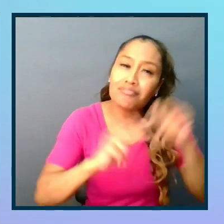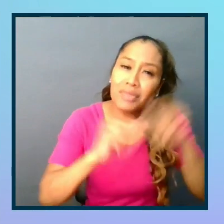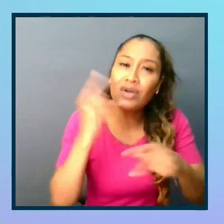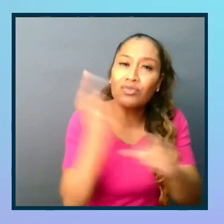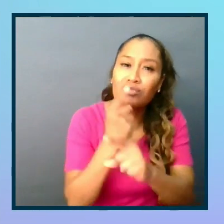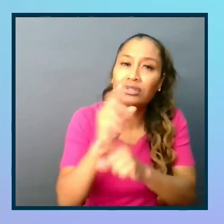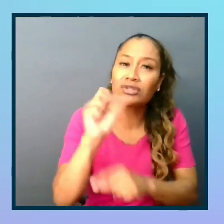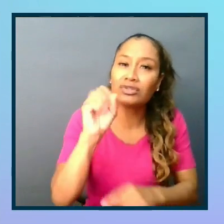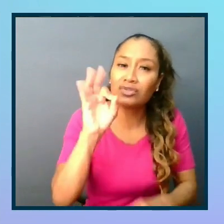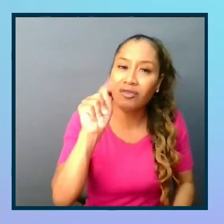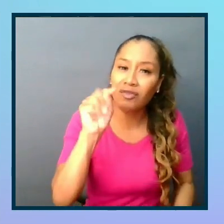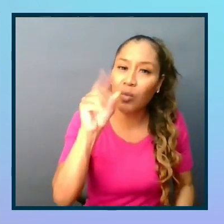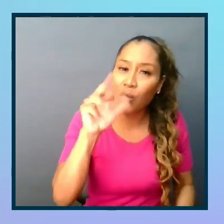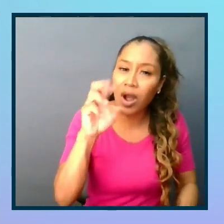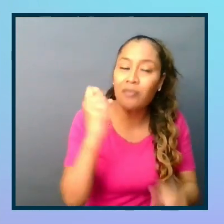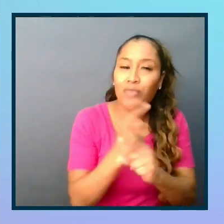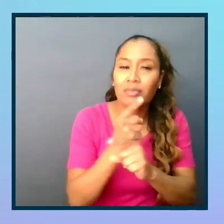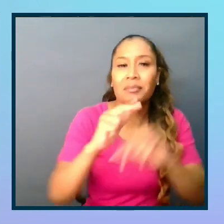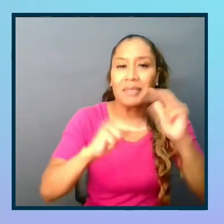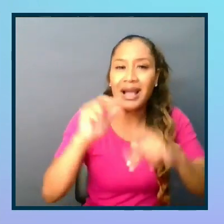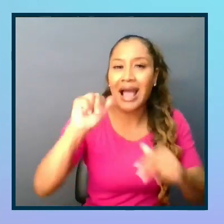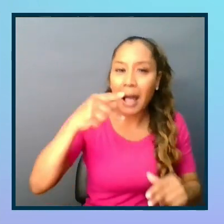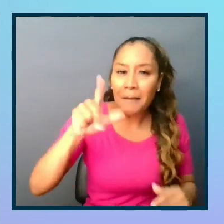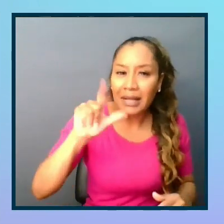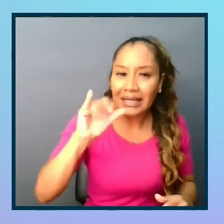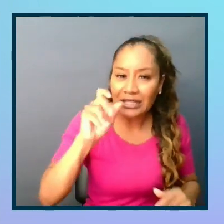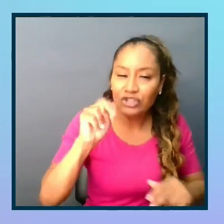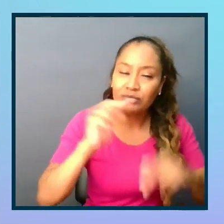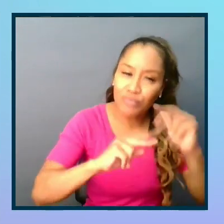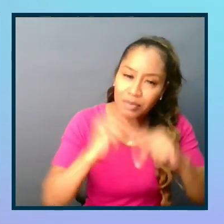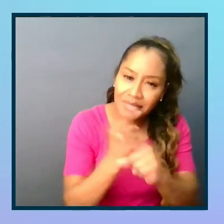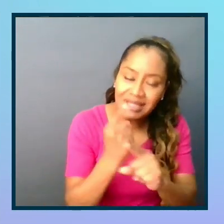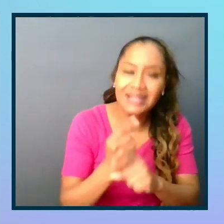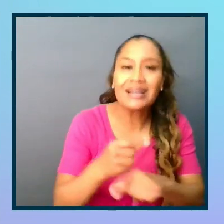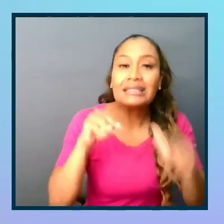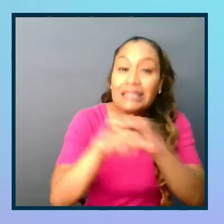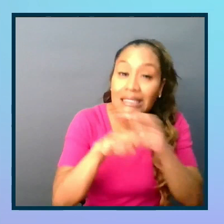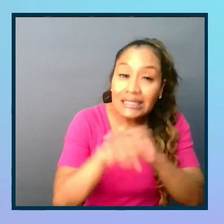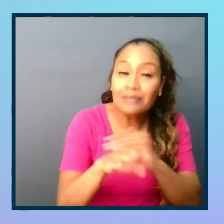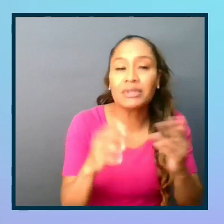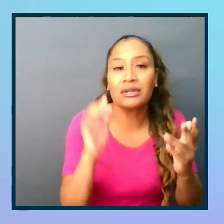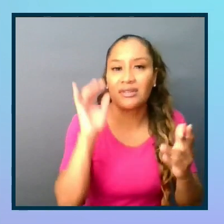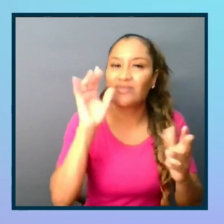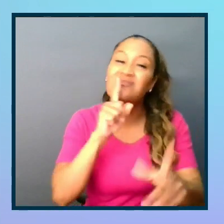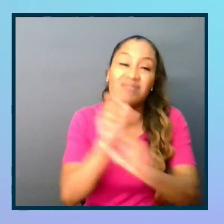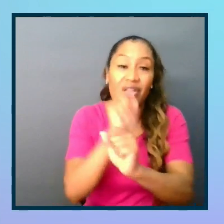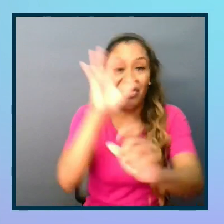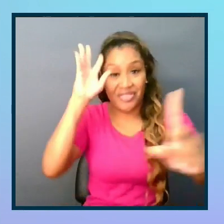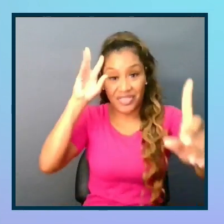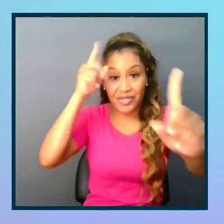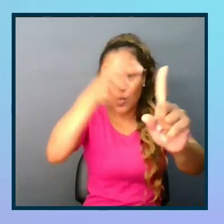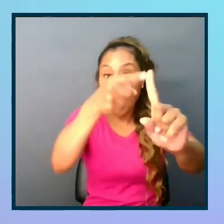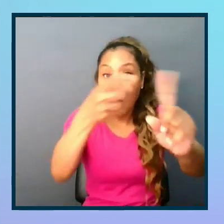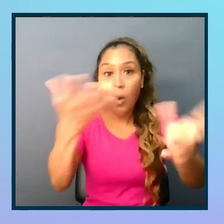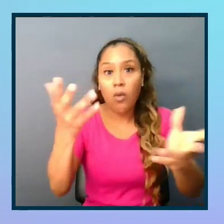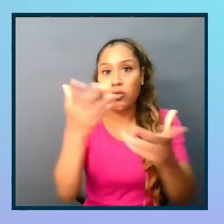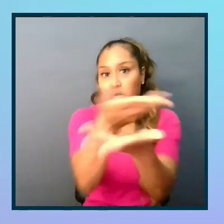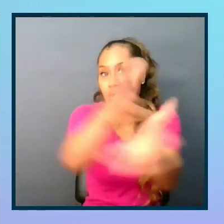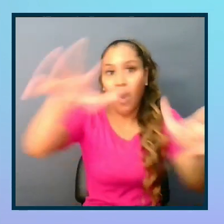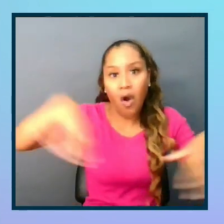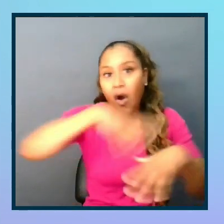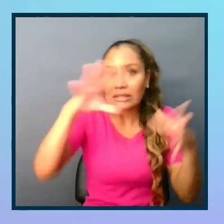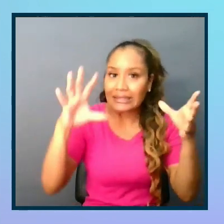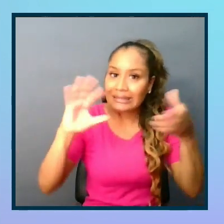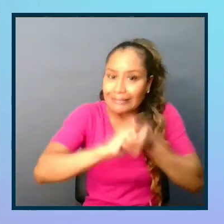the application built properly and accessibly. And so that's ultimately what their goal is, and that we're all in this together to try and